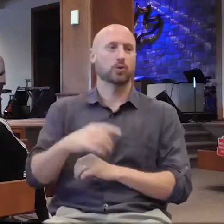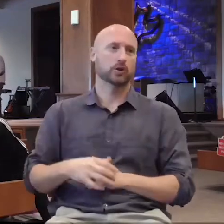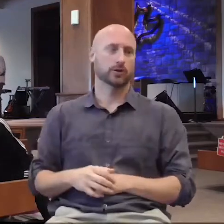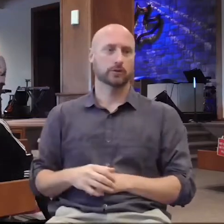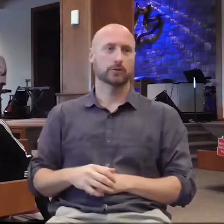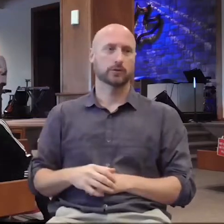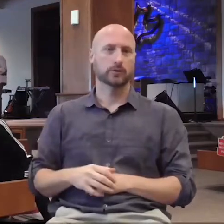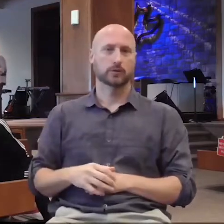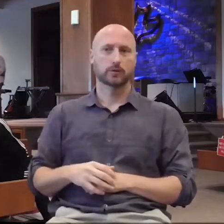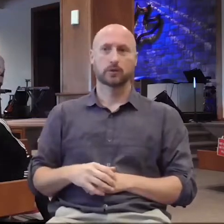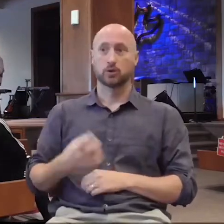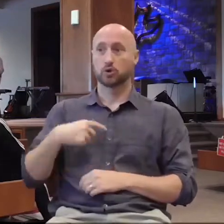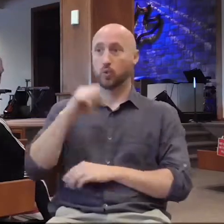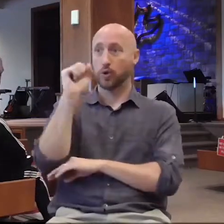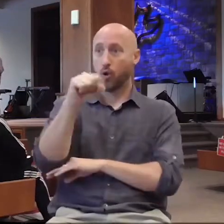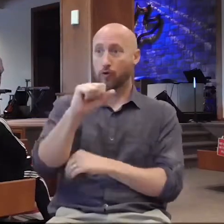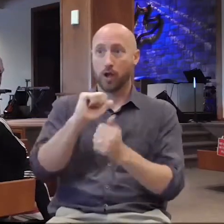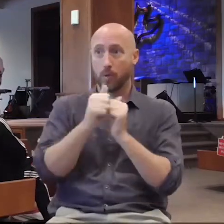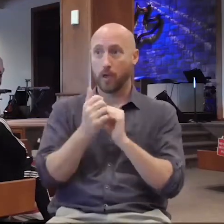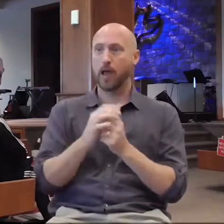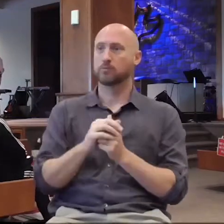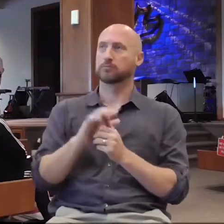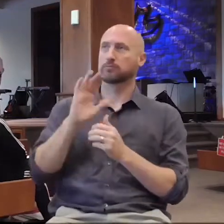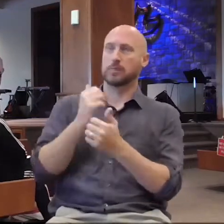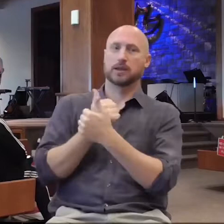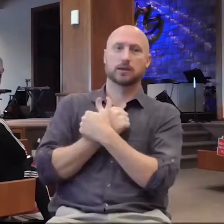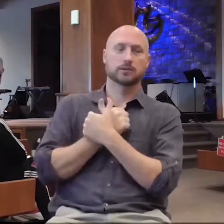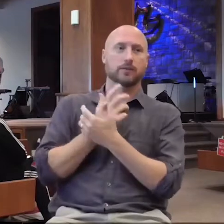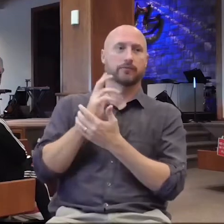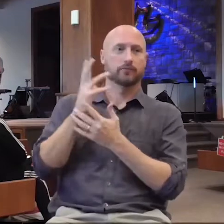is directly attached to our love and intimacy with him.